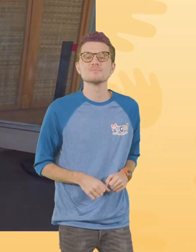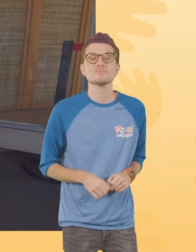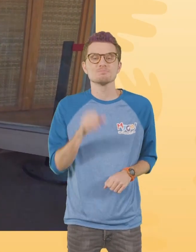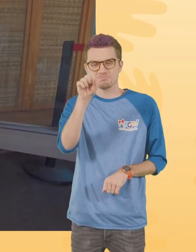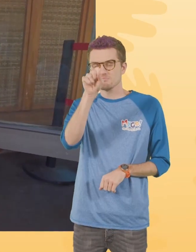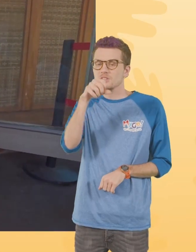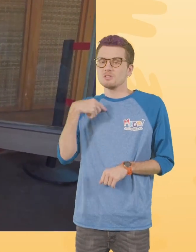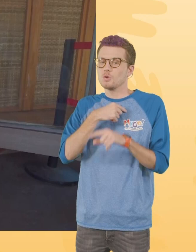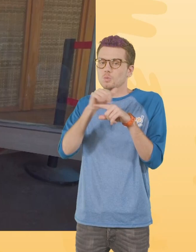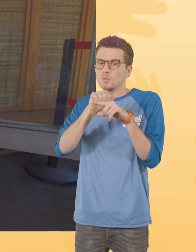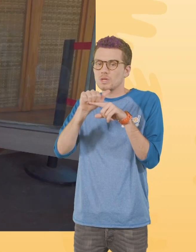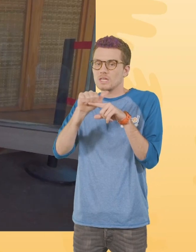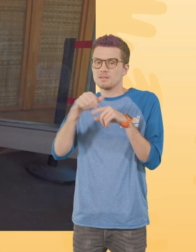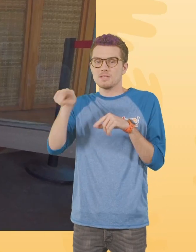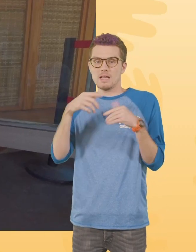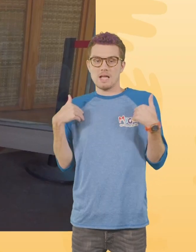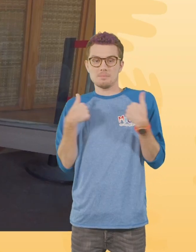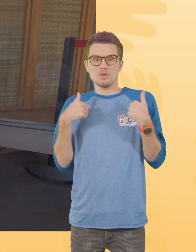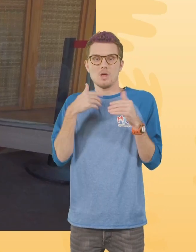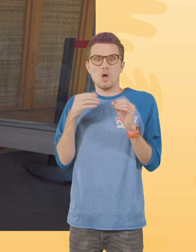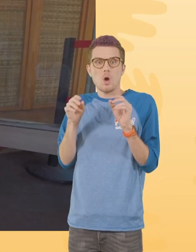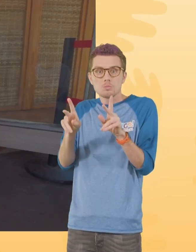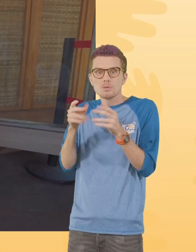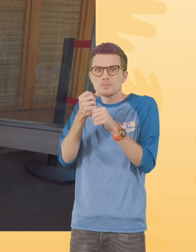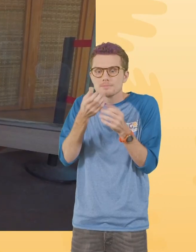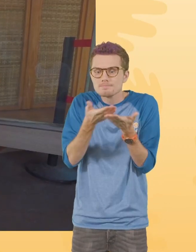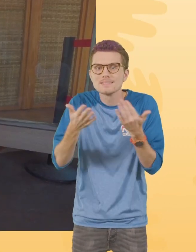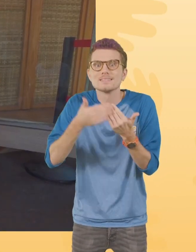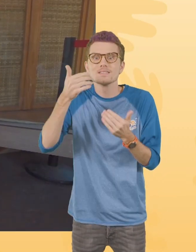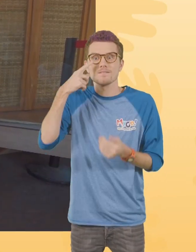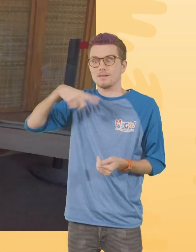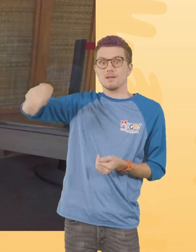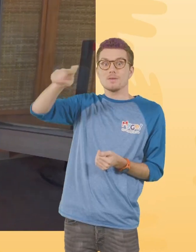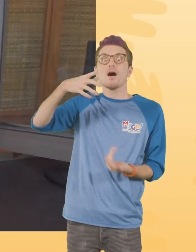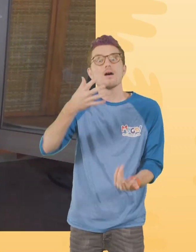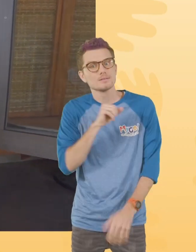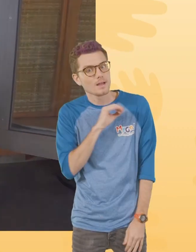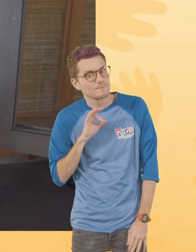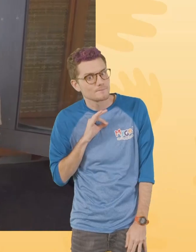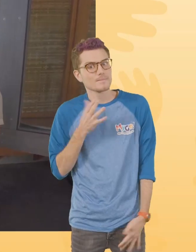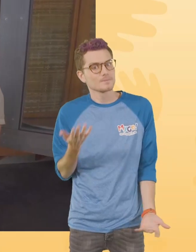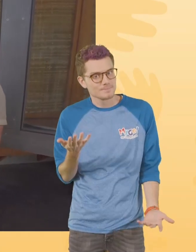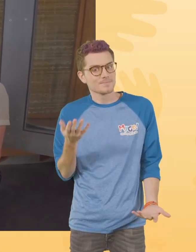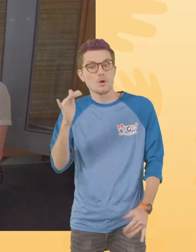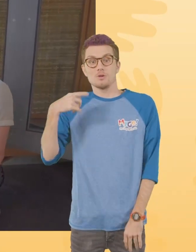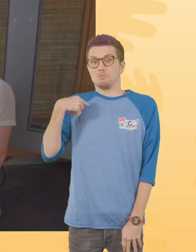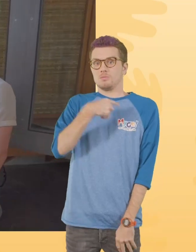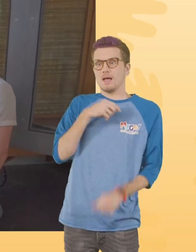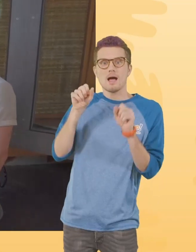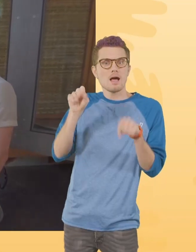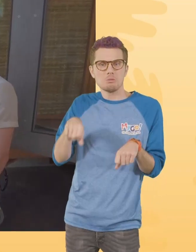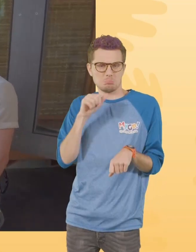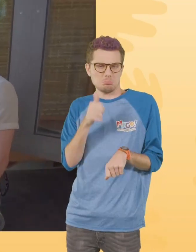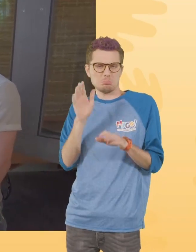so we train our animals so that they have the opportunity to make things easier for them and the staff. Mm-hmm.